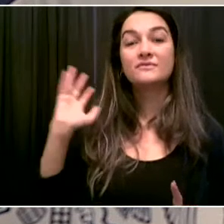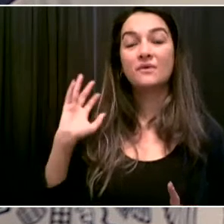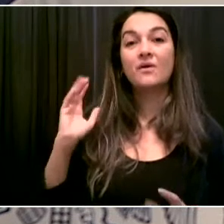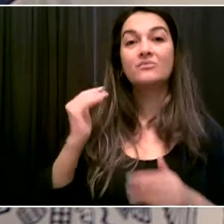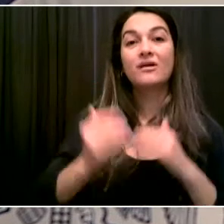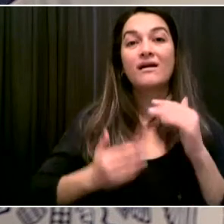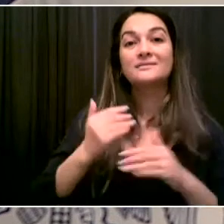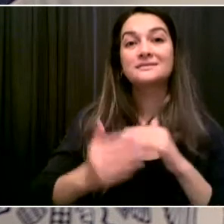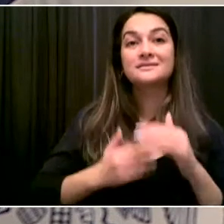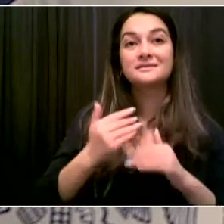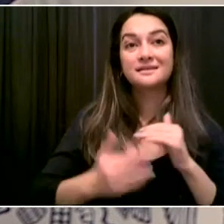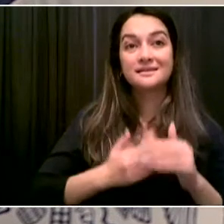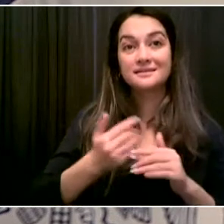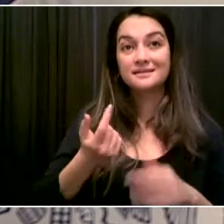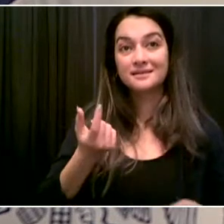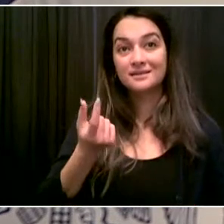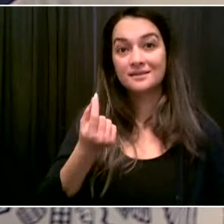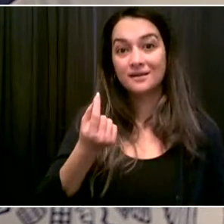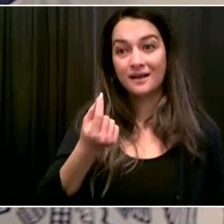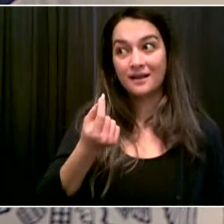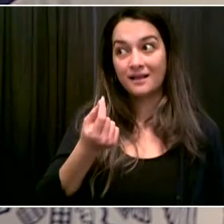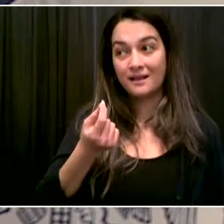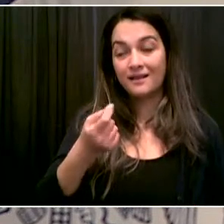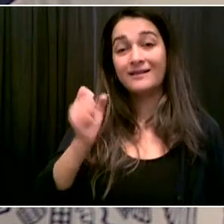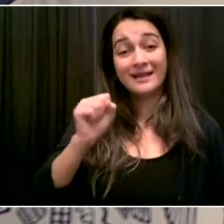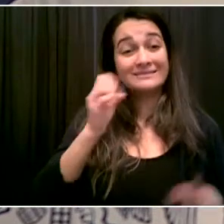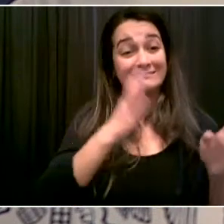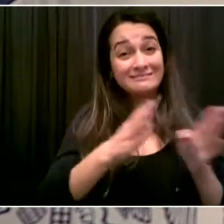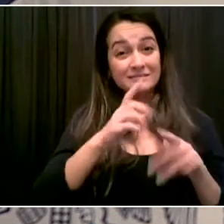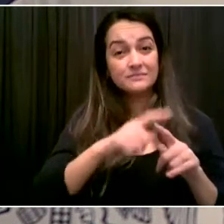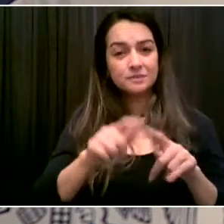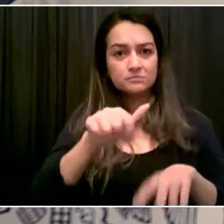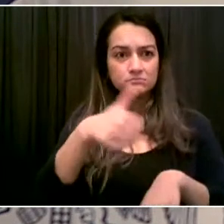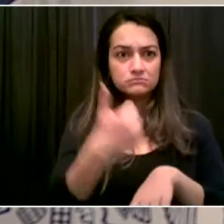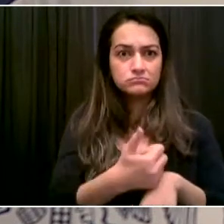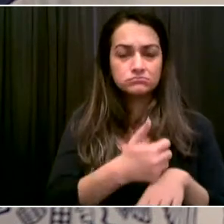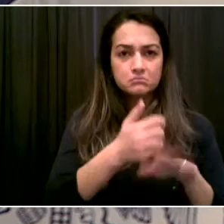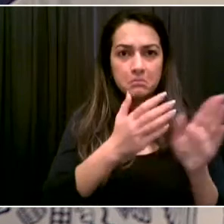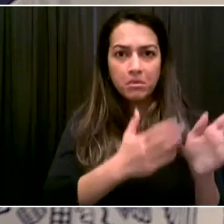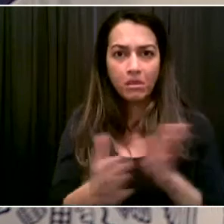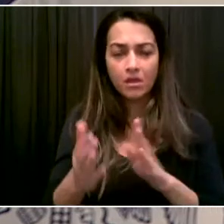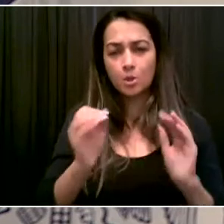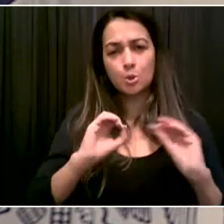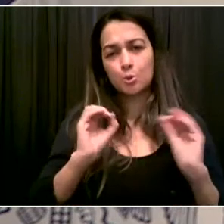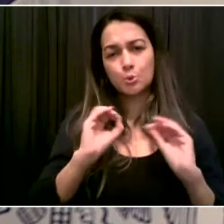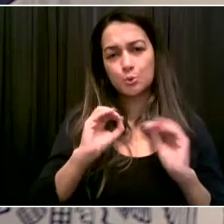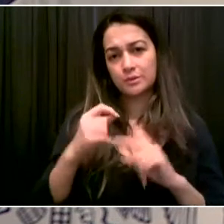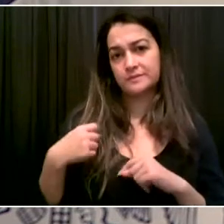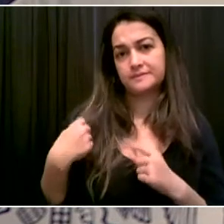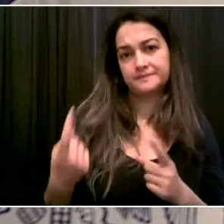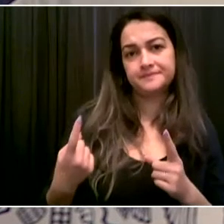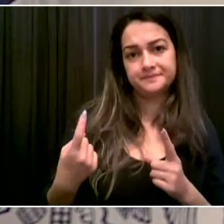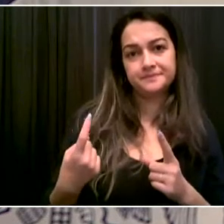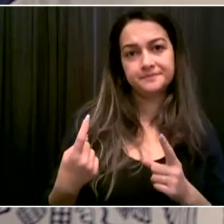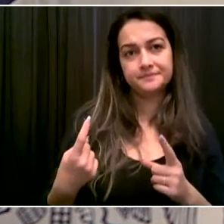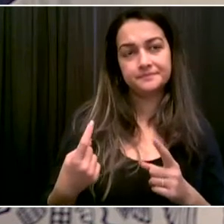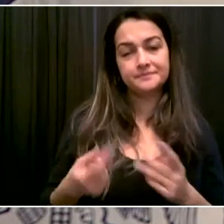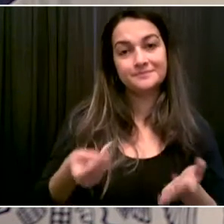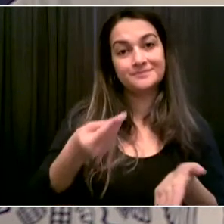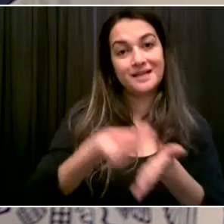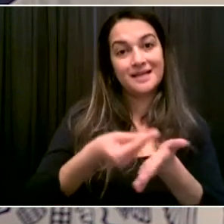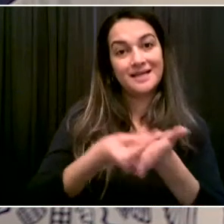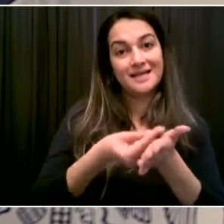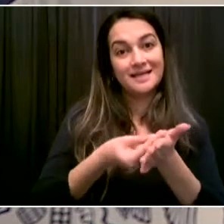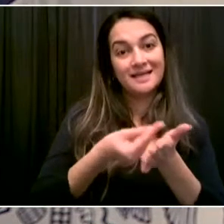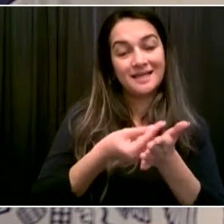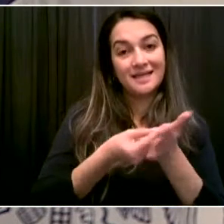said. The work that we're doing on things like rail freight has been going on for years at Economic Development Corporation. We're talking about things that are going